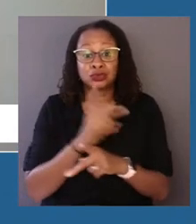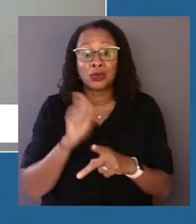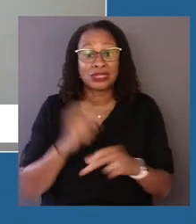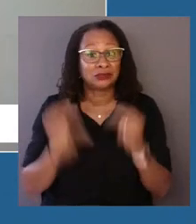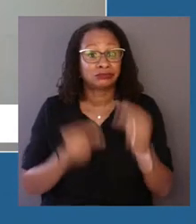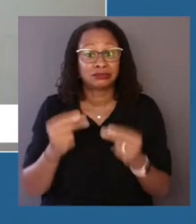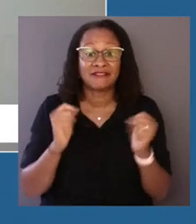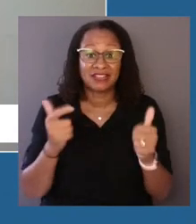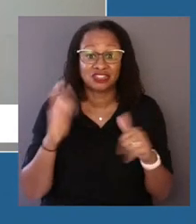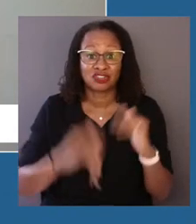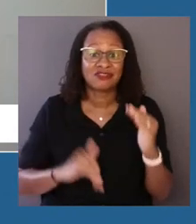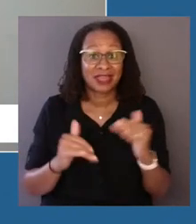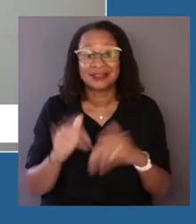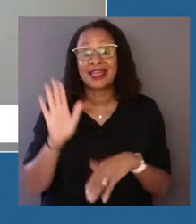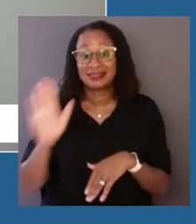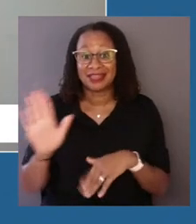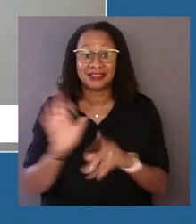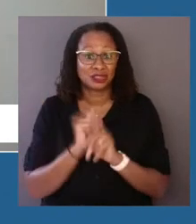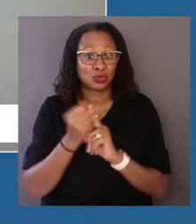it is.